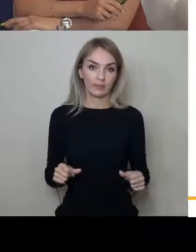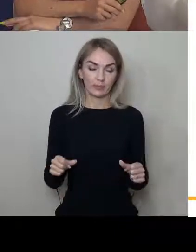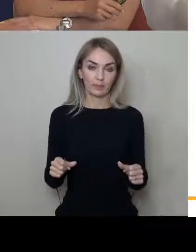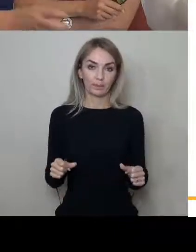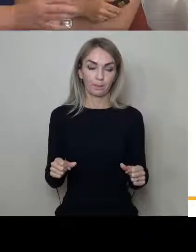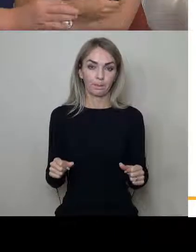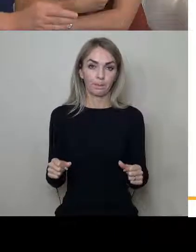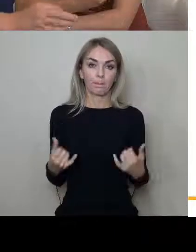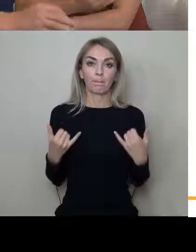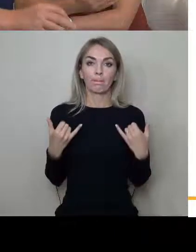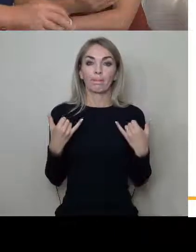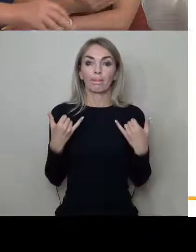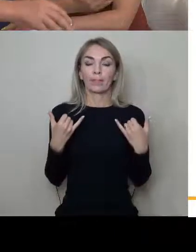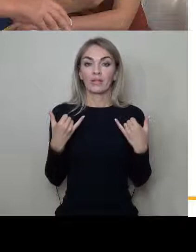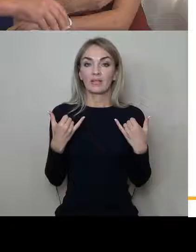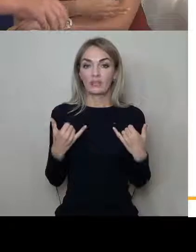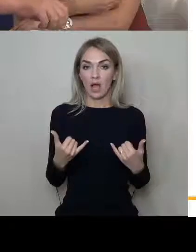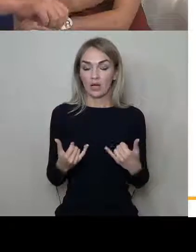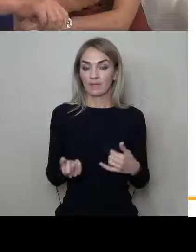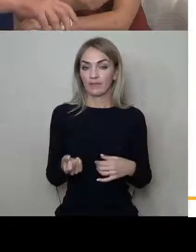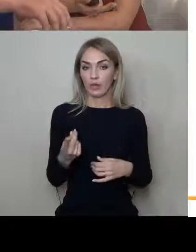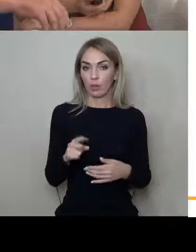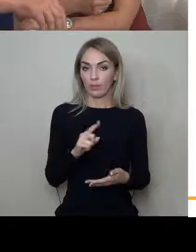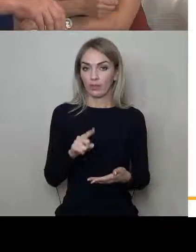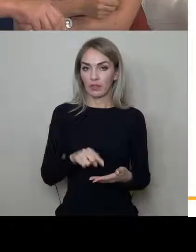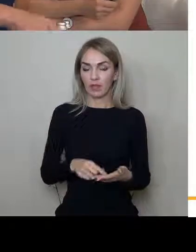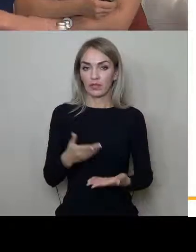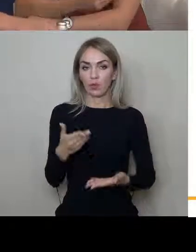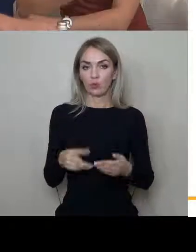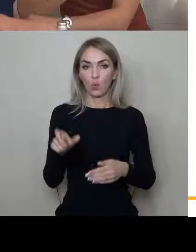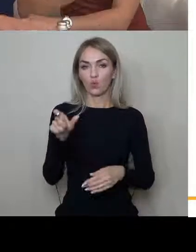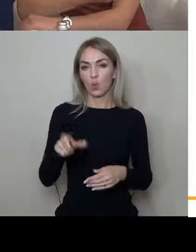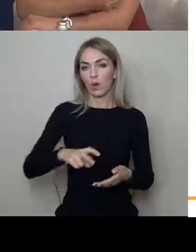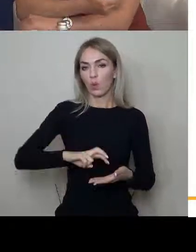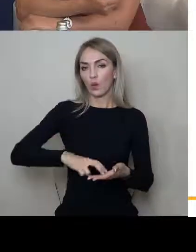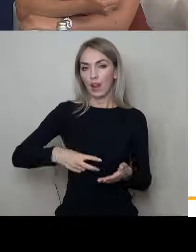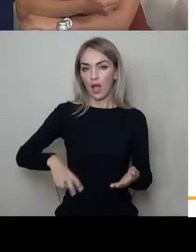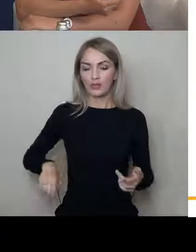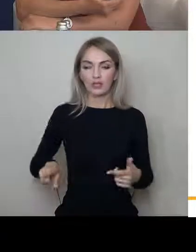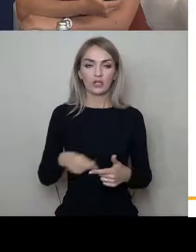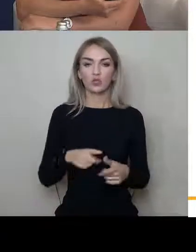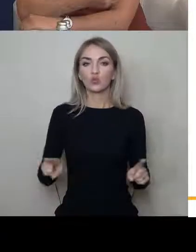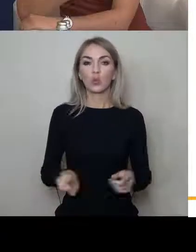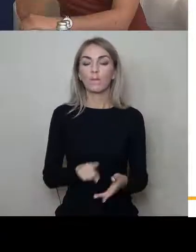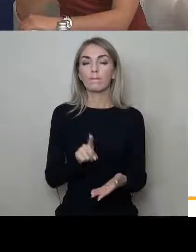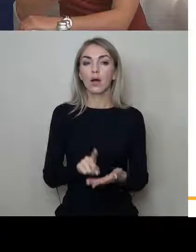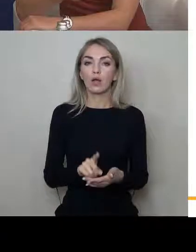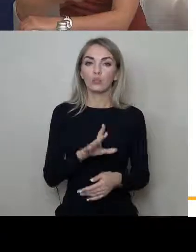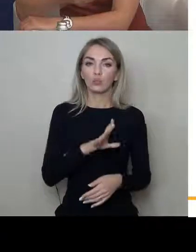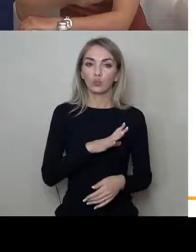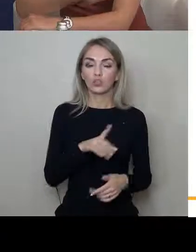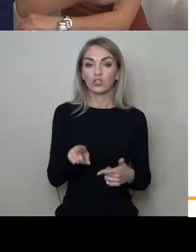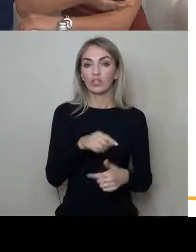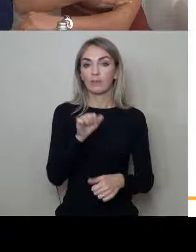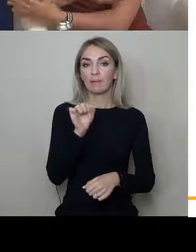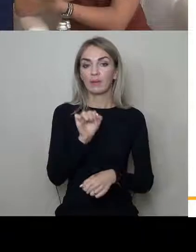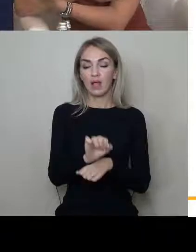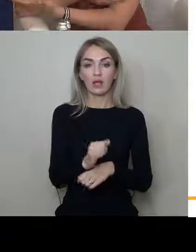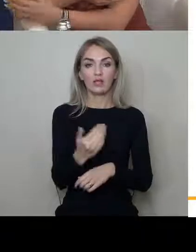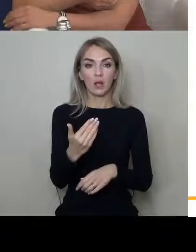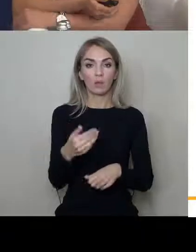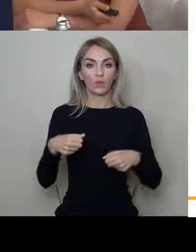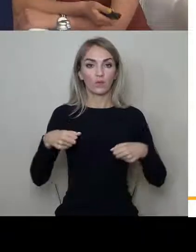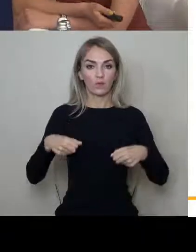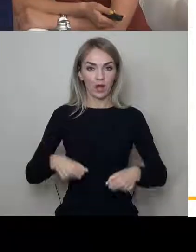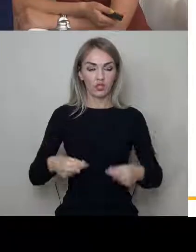avoid performing one's obligations as a commission member, and there has always been an issue